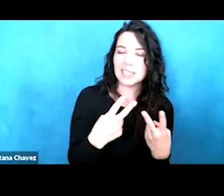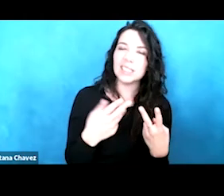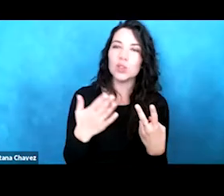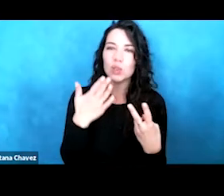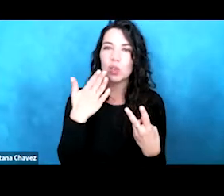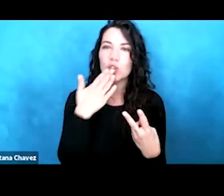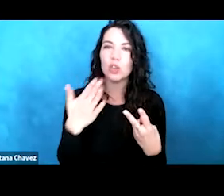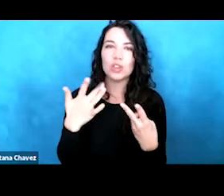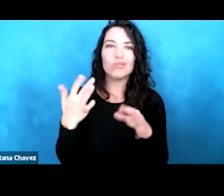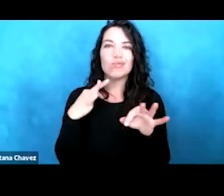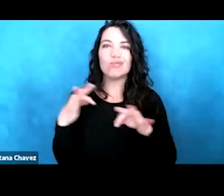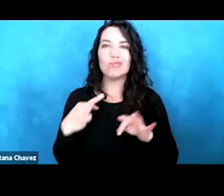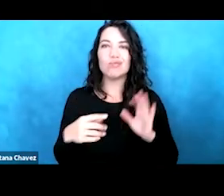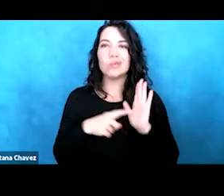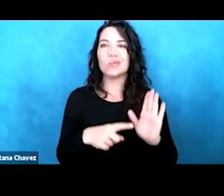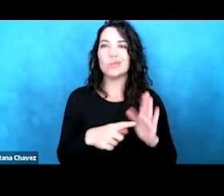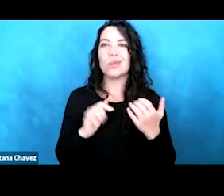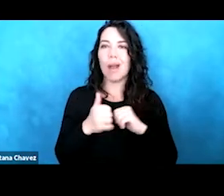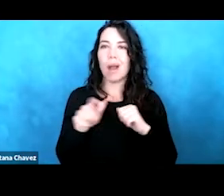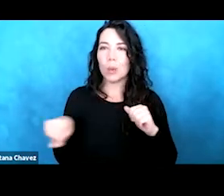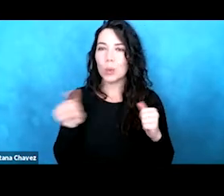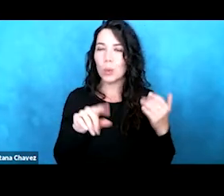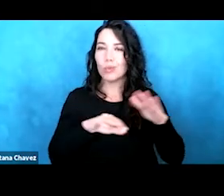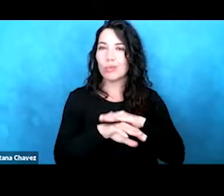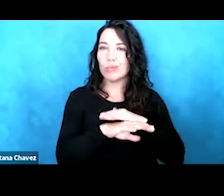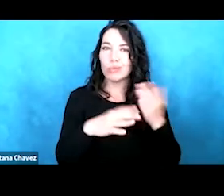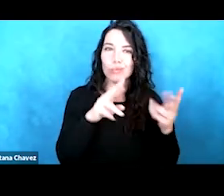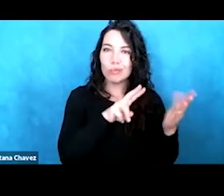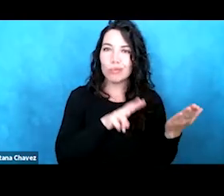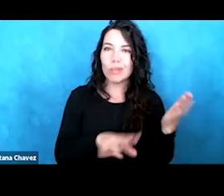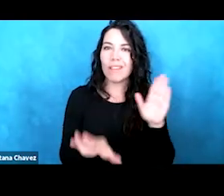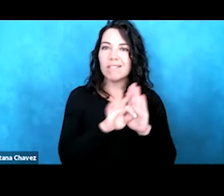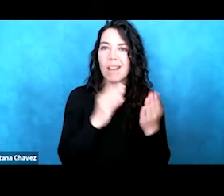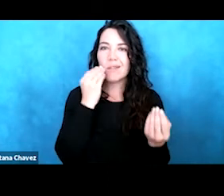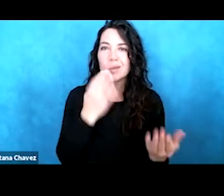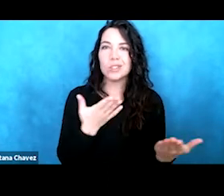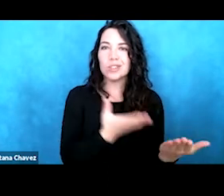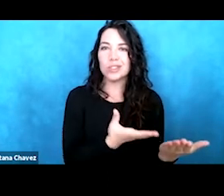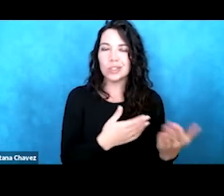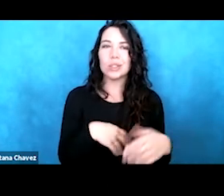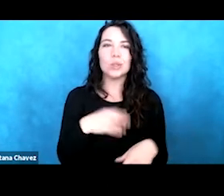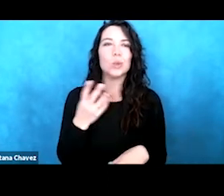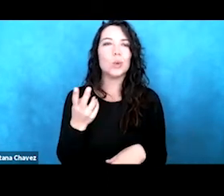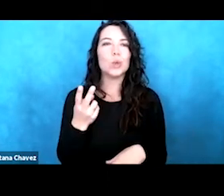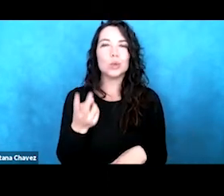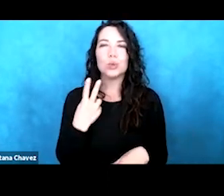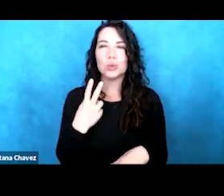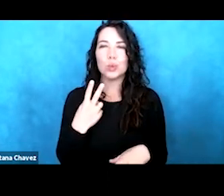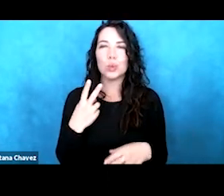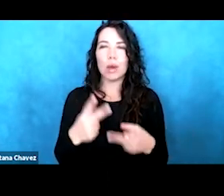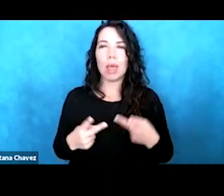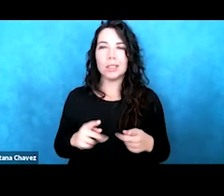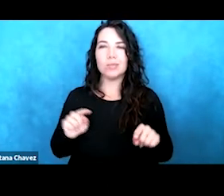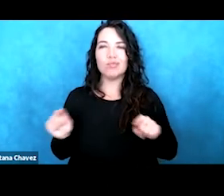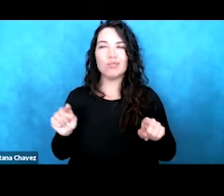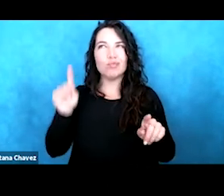of how you can access this information in the toolkit. So there were 2 places that kind of came to mind pretty quickly when I